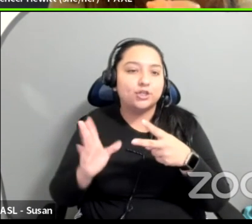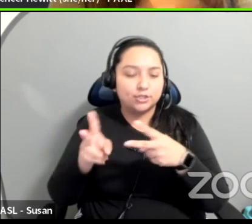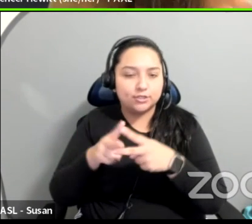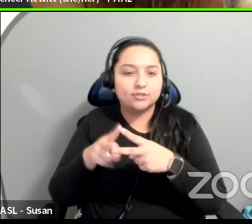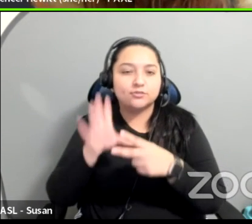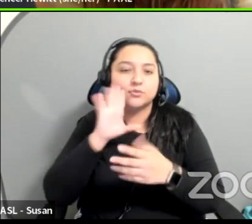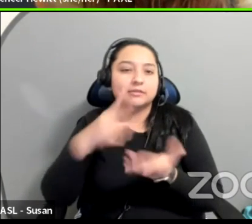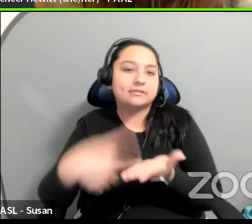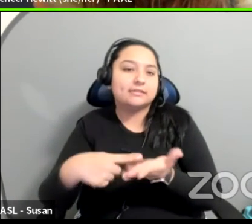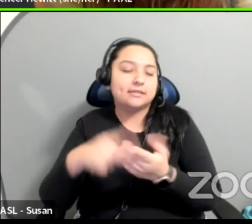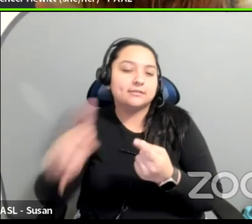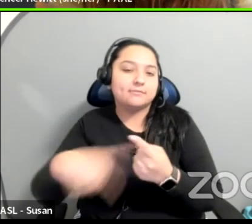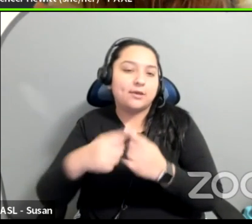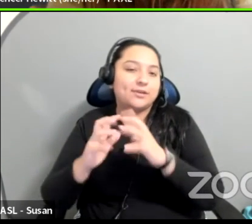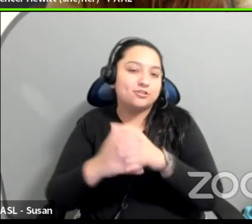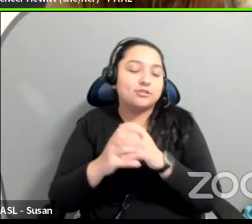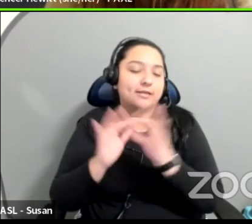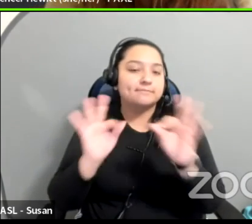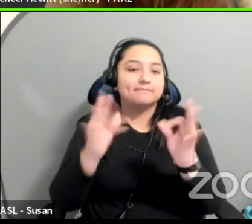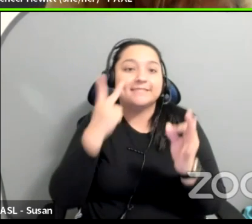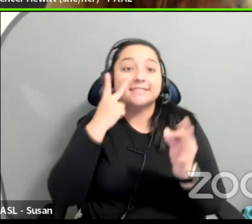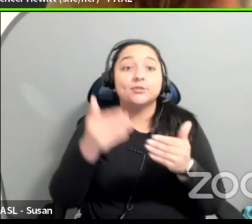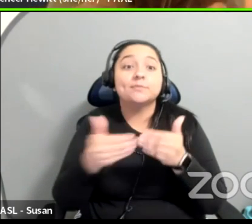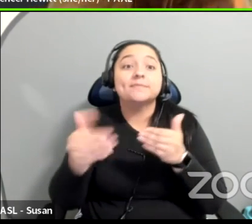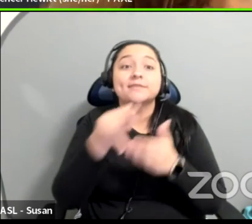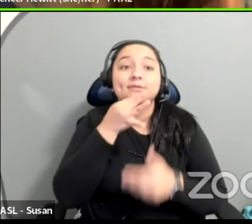Um, and I'll see you. I'll see you then. I'll see you in a few minutes.